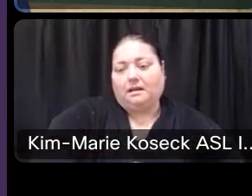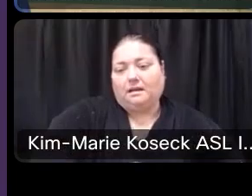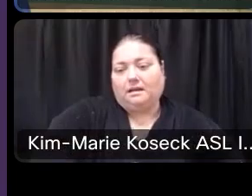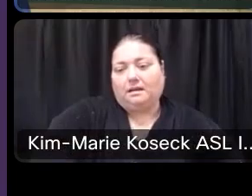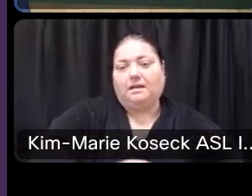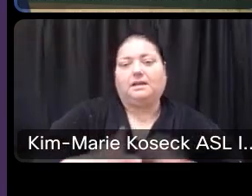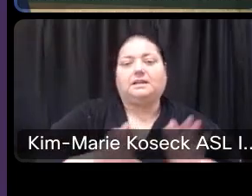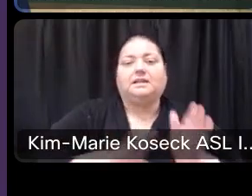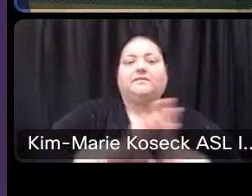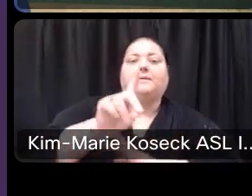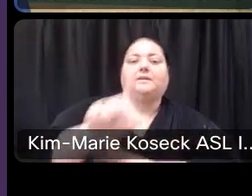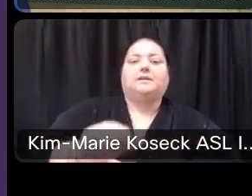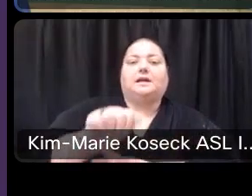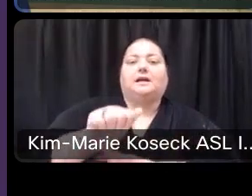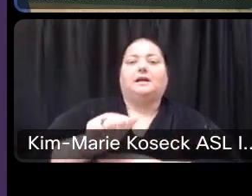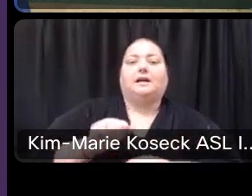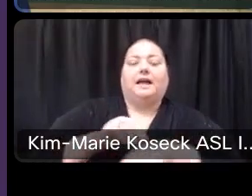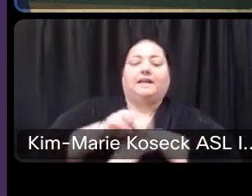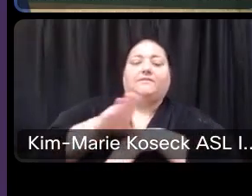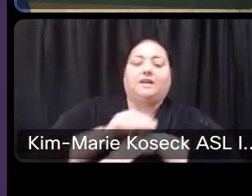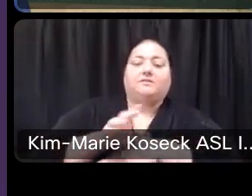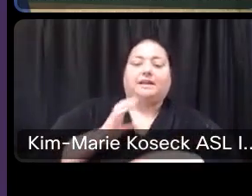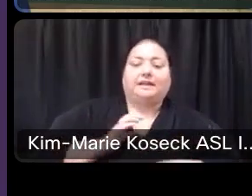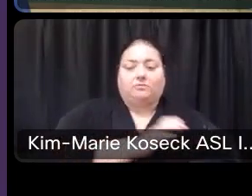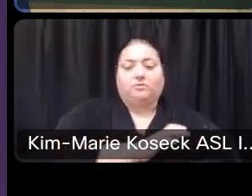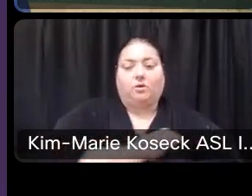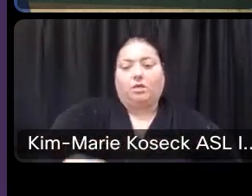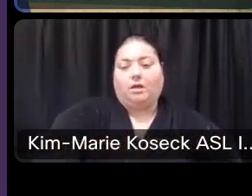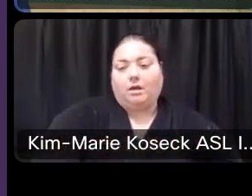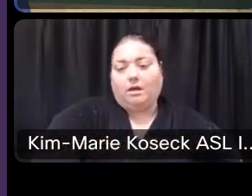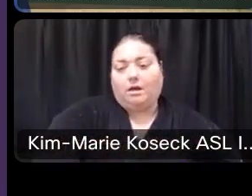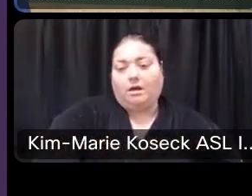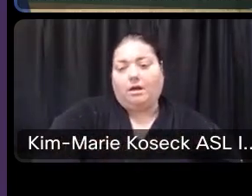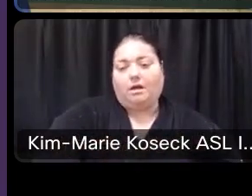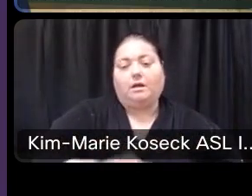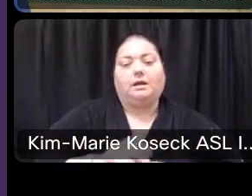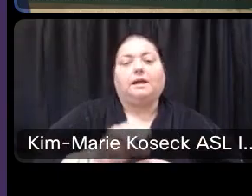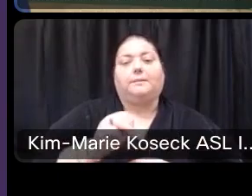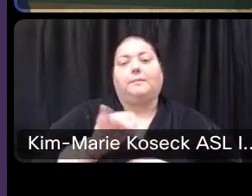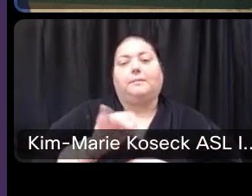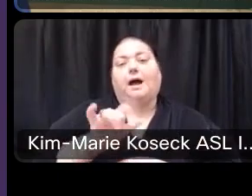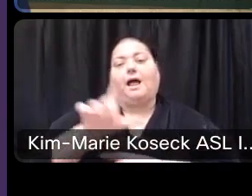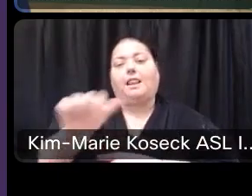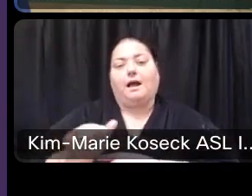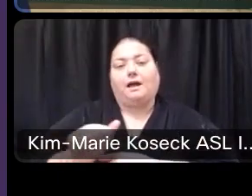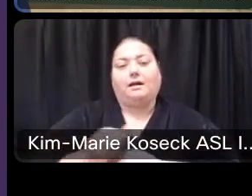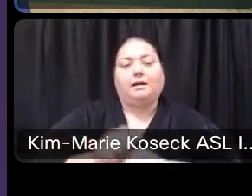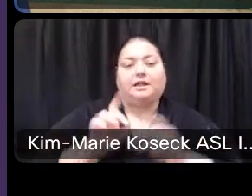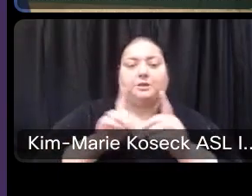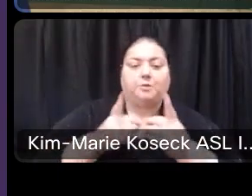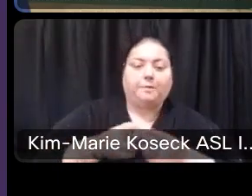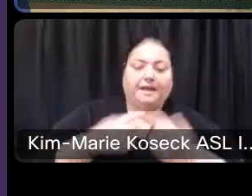Developmental Disabilities Advisory Council. Can I add? It's Mila Harrison from Department of Health.